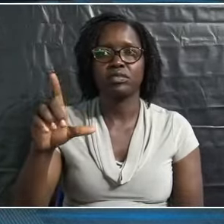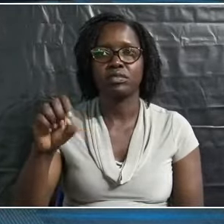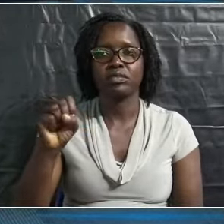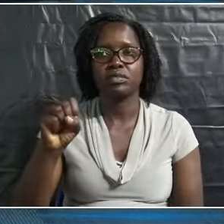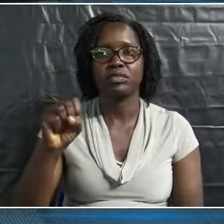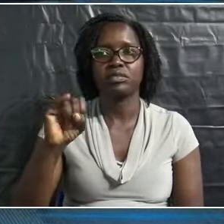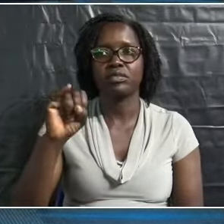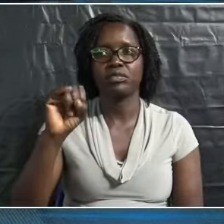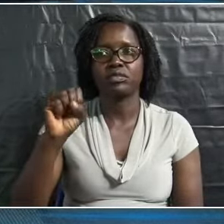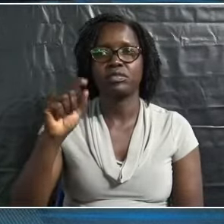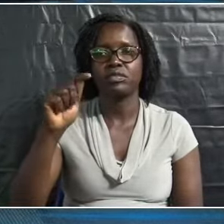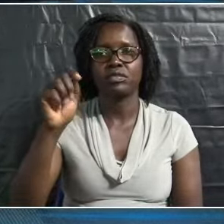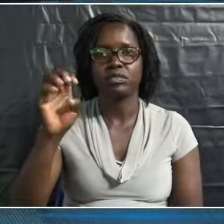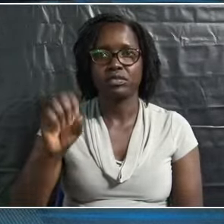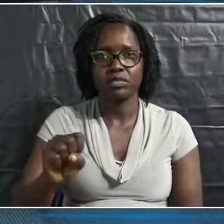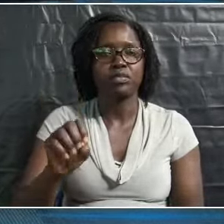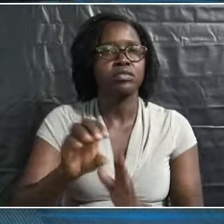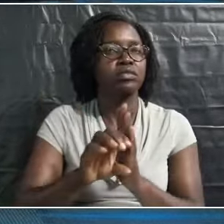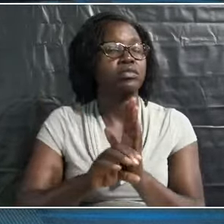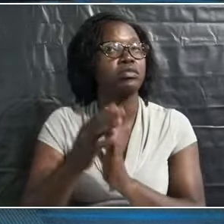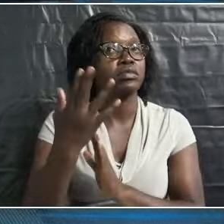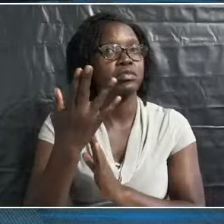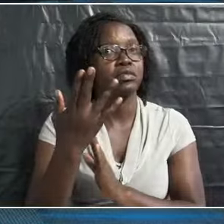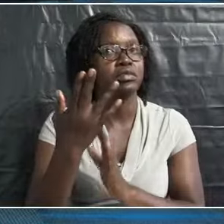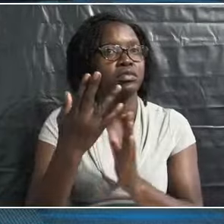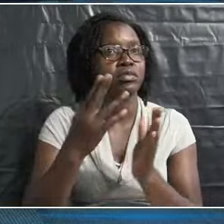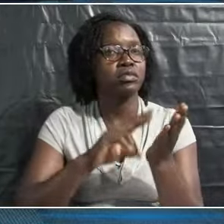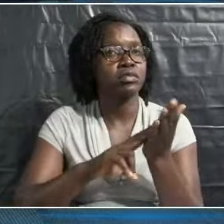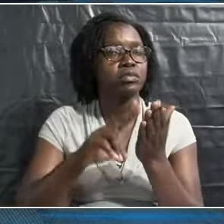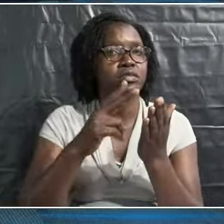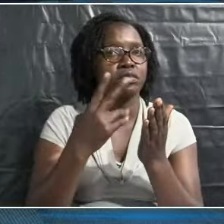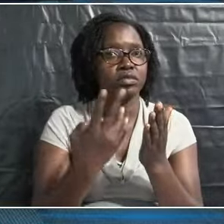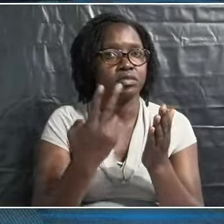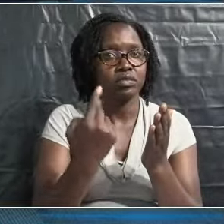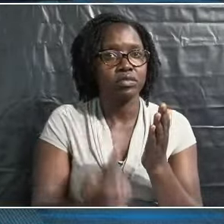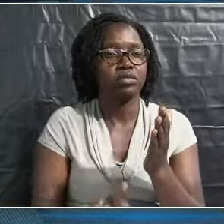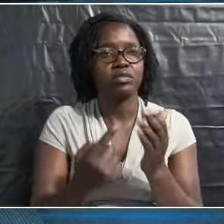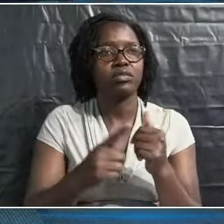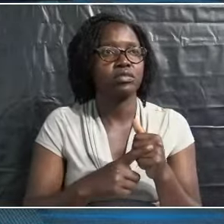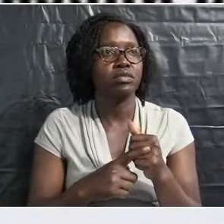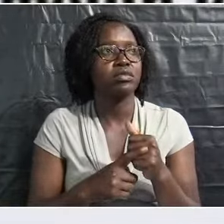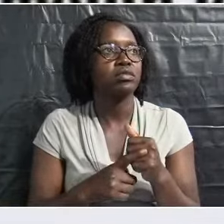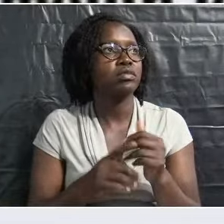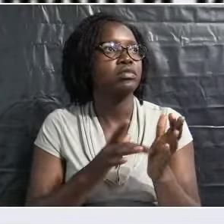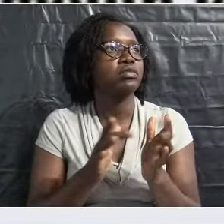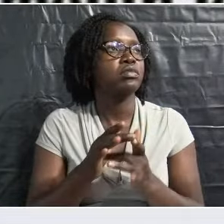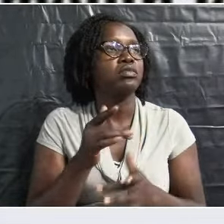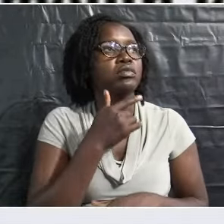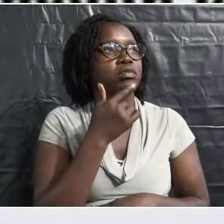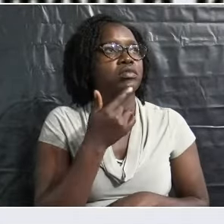6. Ecclesiastes 5, 4 to 6. The Bible says,